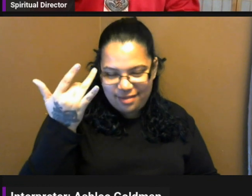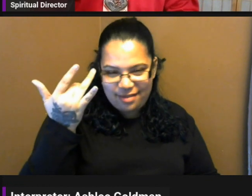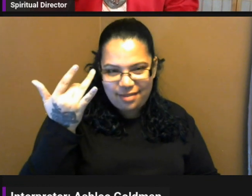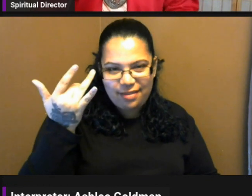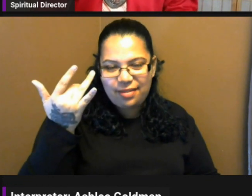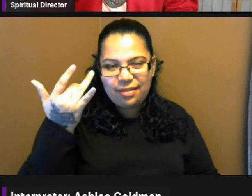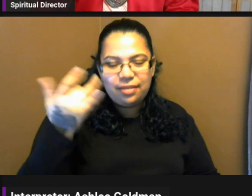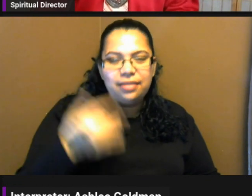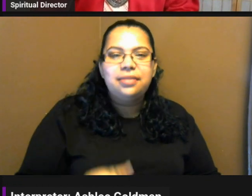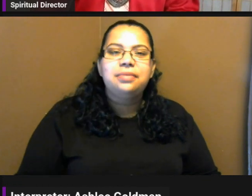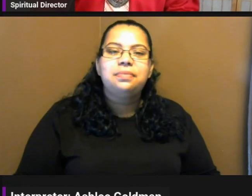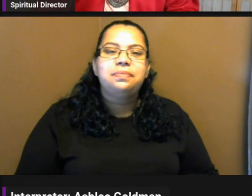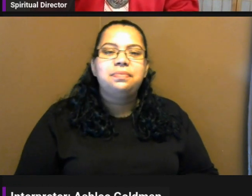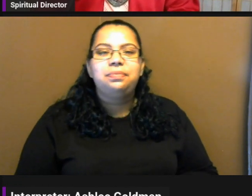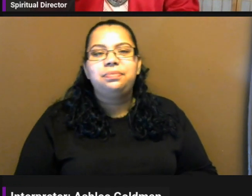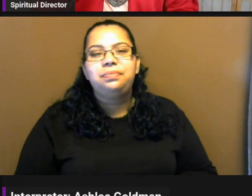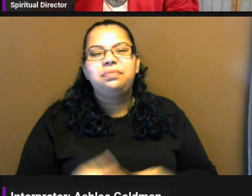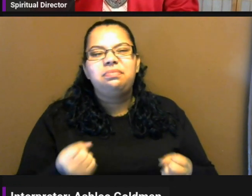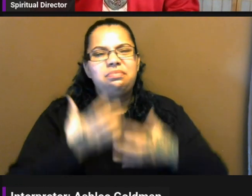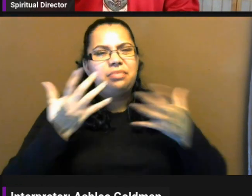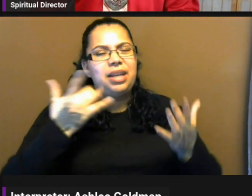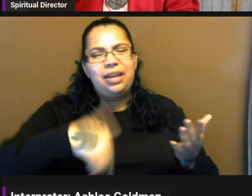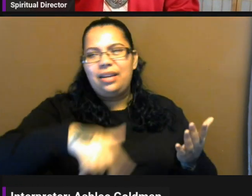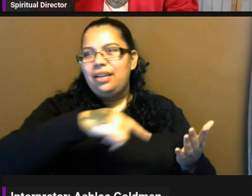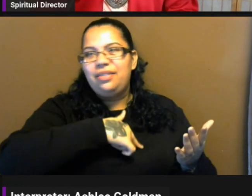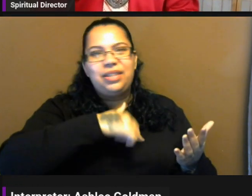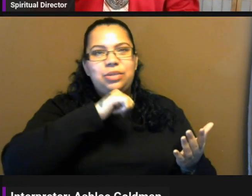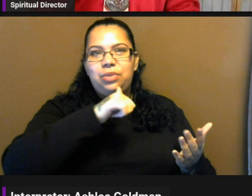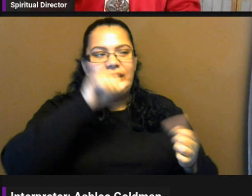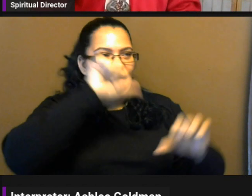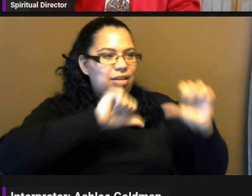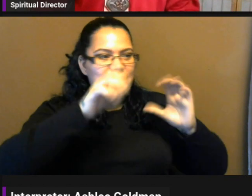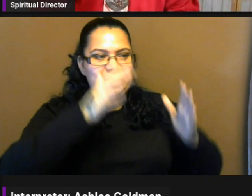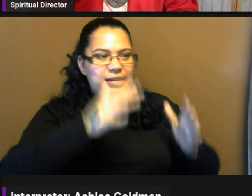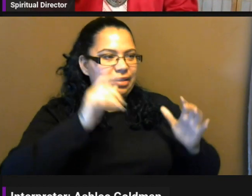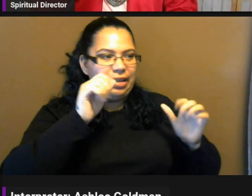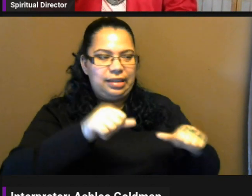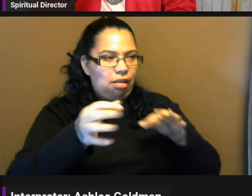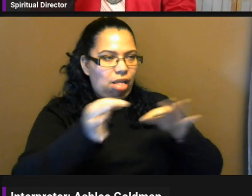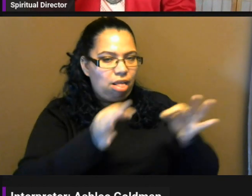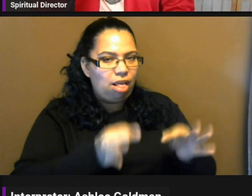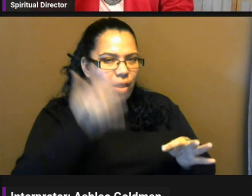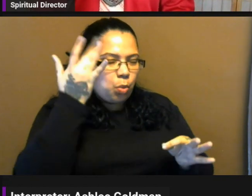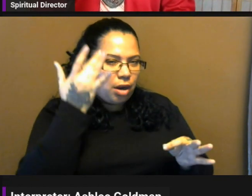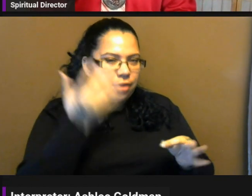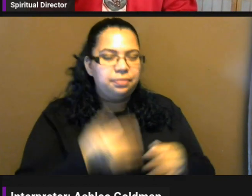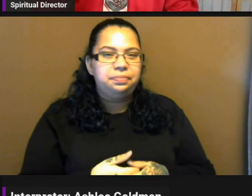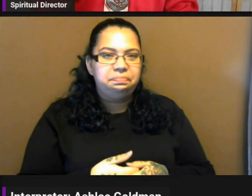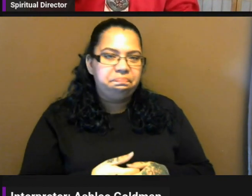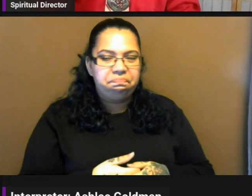And many of us, we're not the scientists that can explain the why. So we